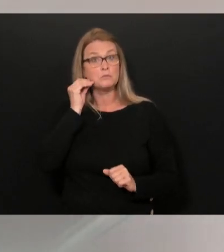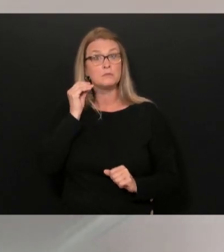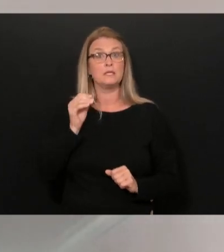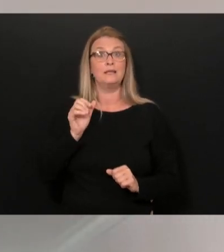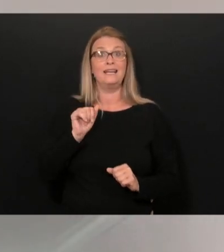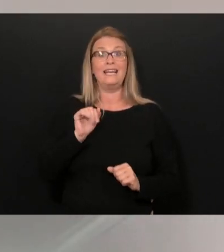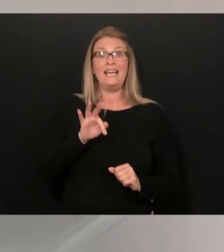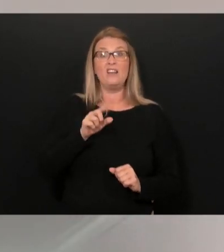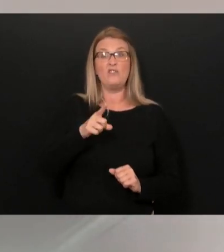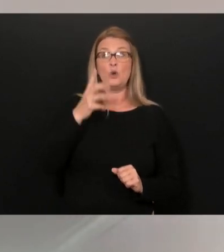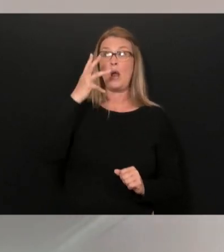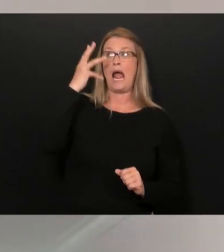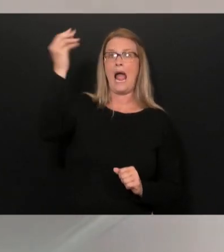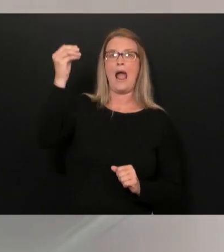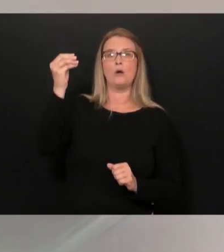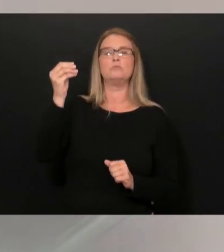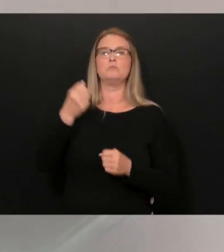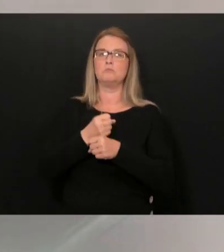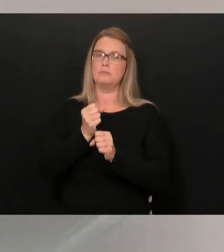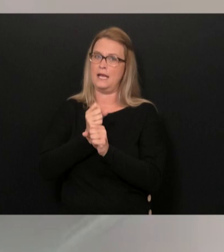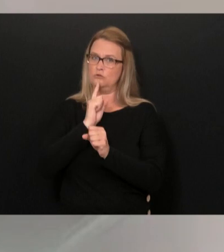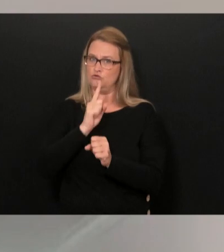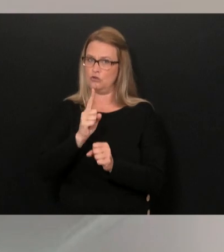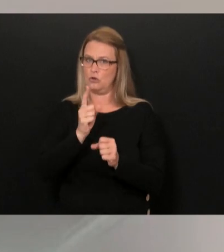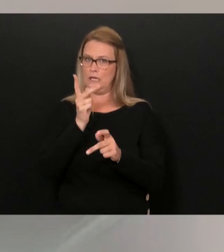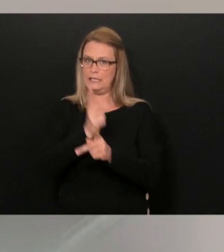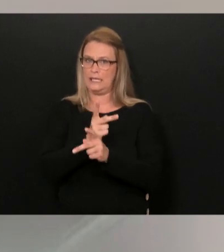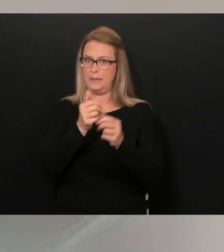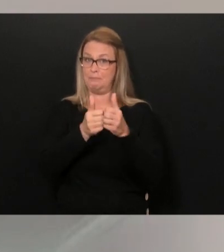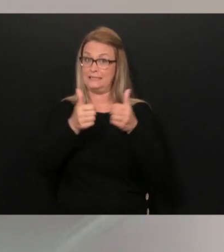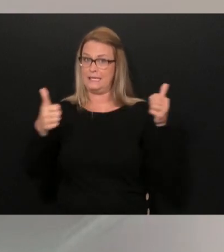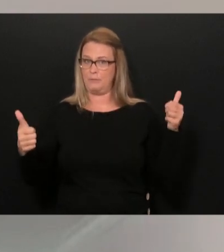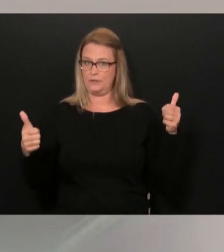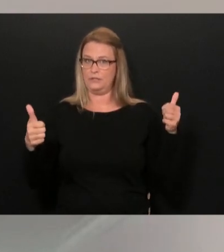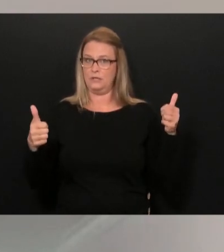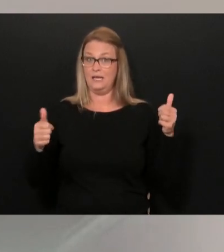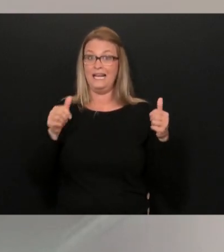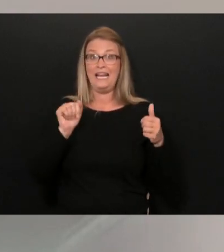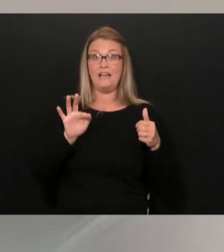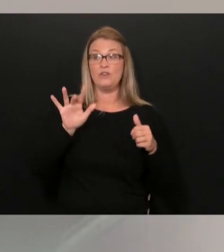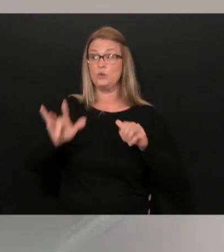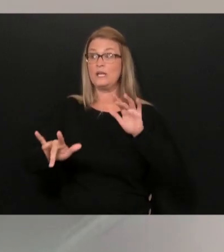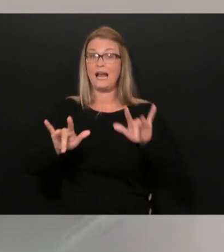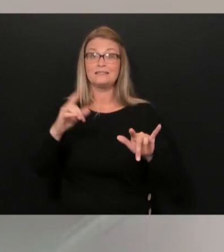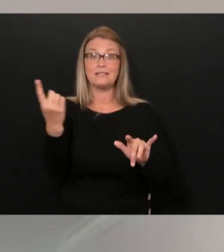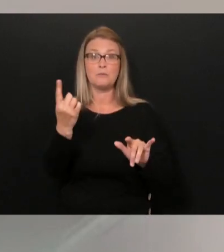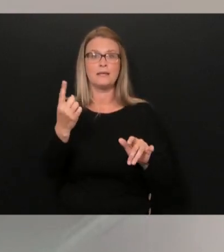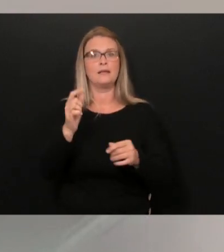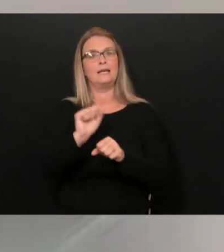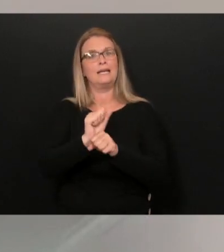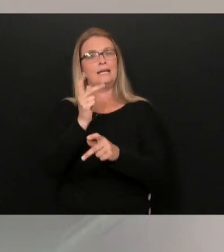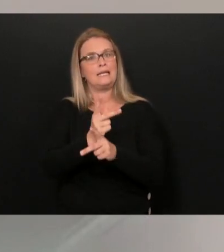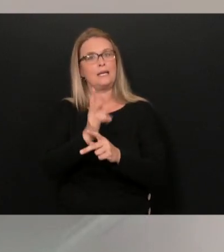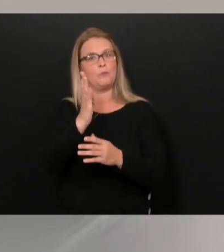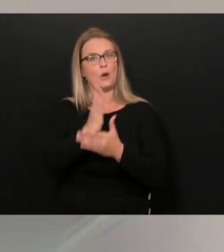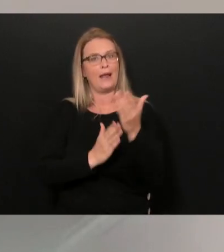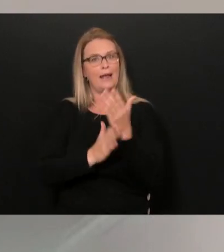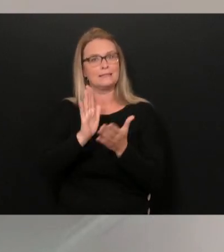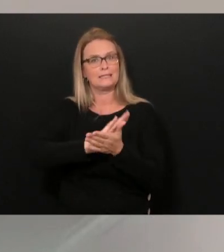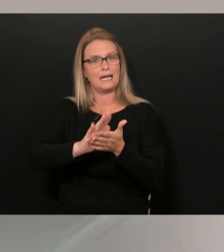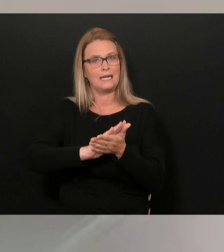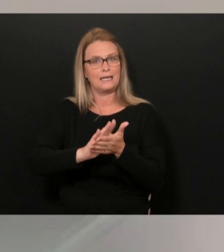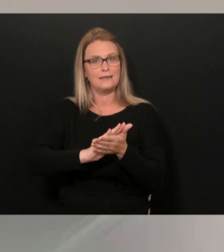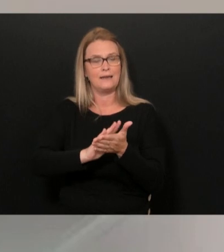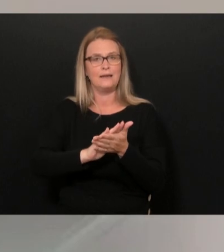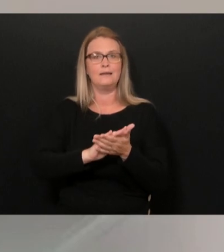and keep distance. Go outside, and if you touch something, use hand sanitizer, wash your hands, keep your hands away from your face.